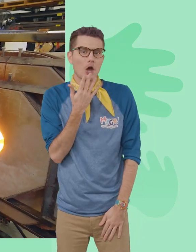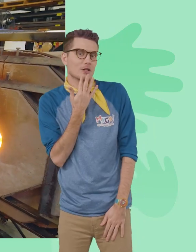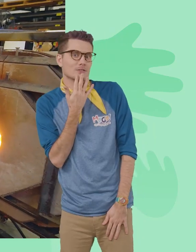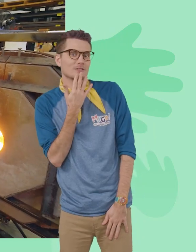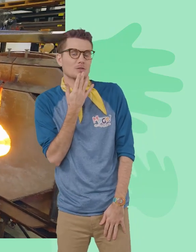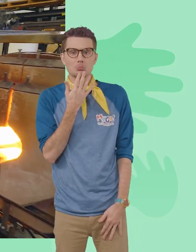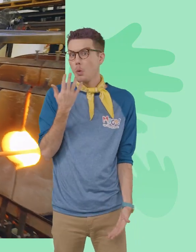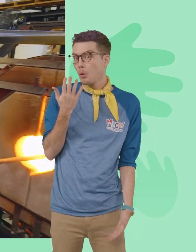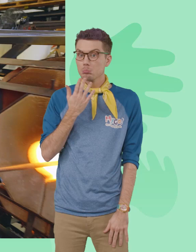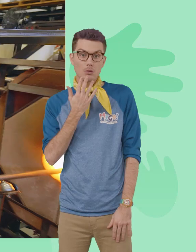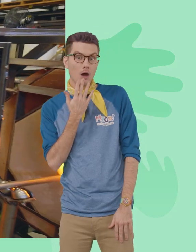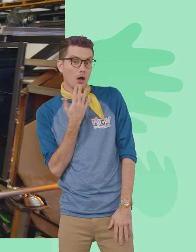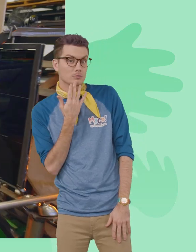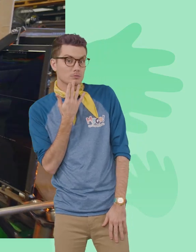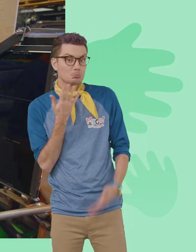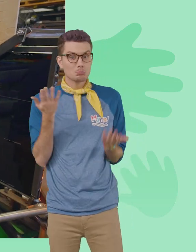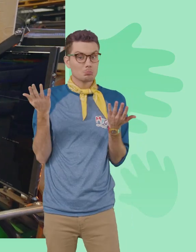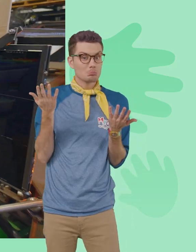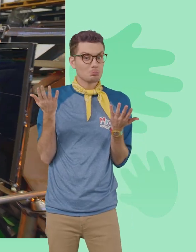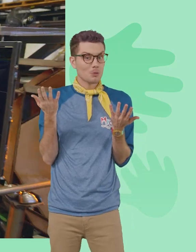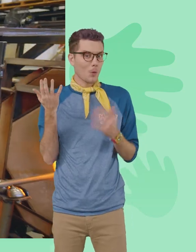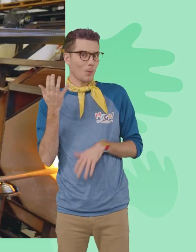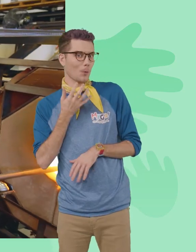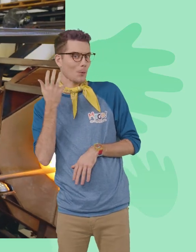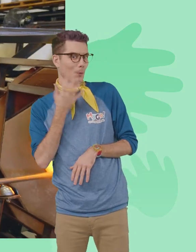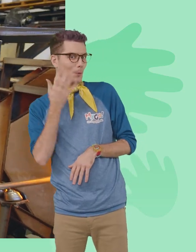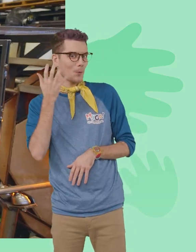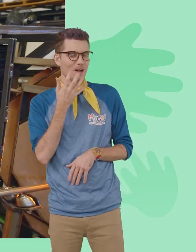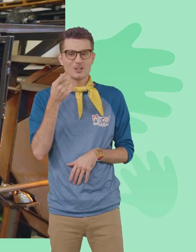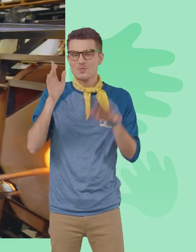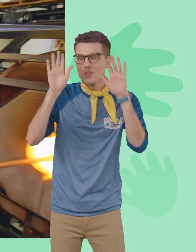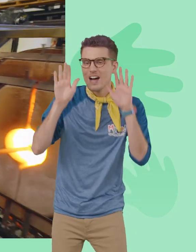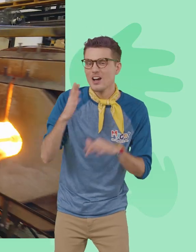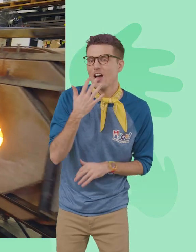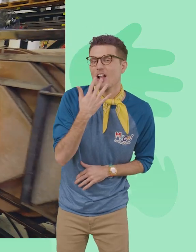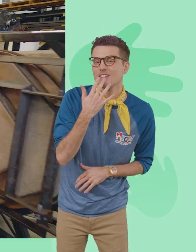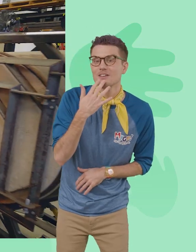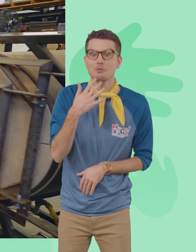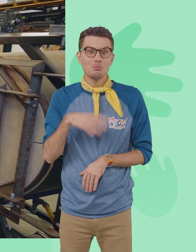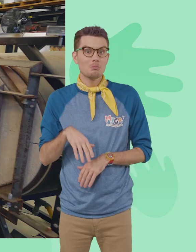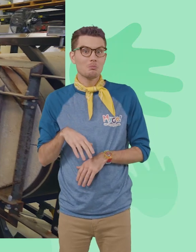or color? Wow. What a great color. Ha ha.